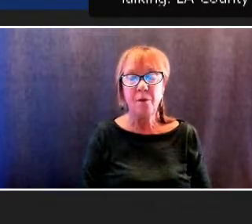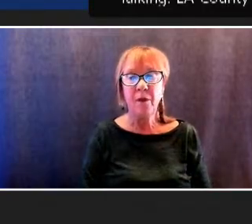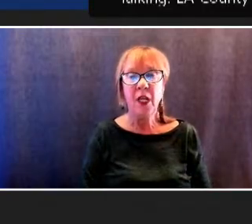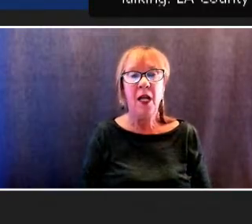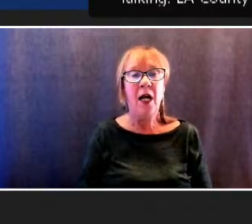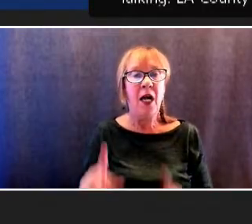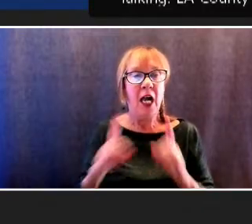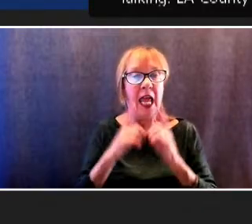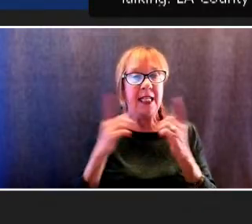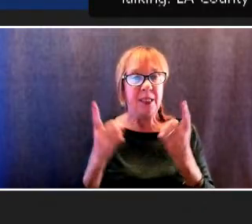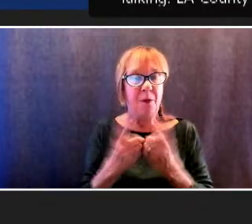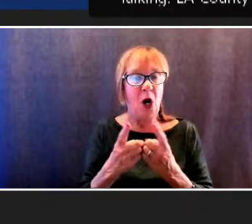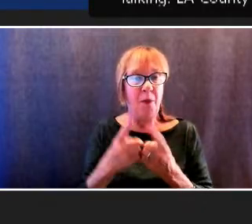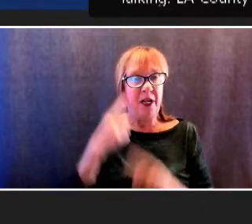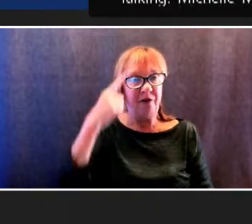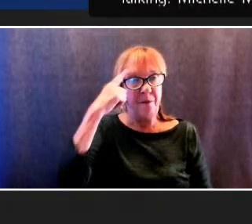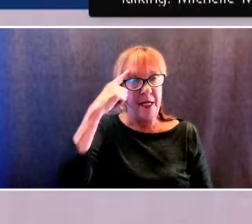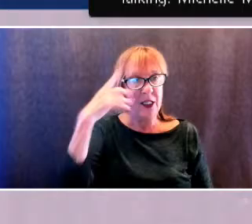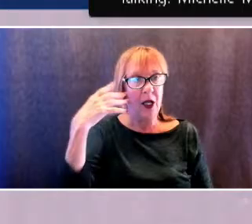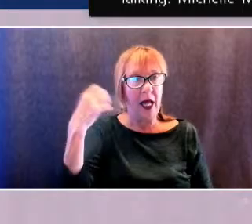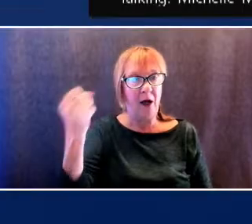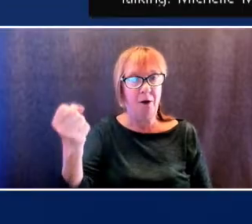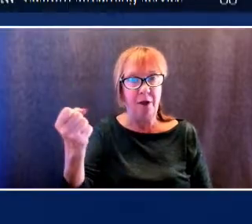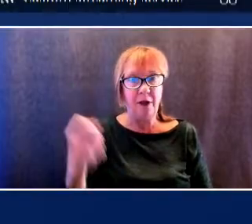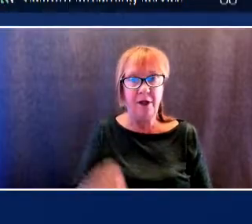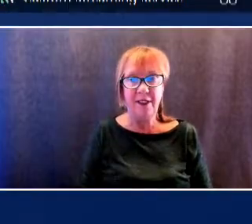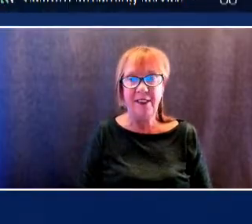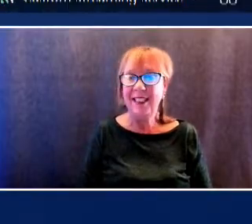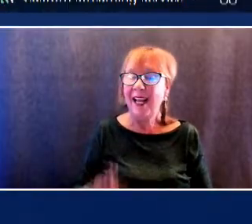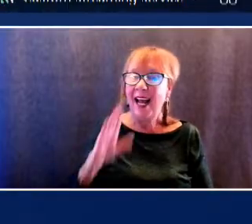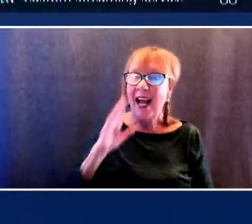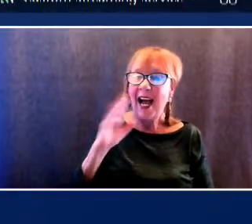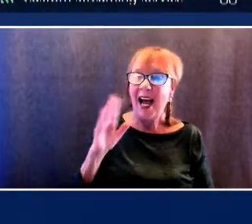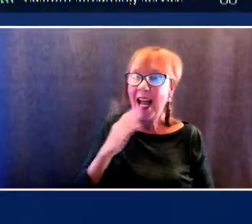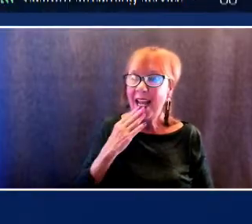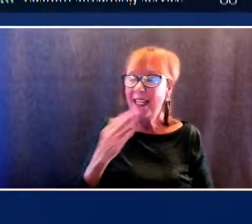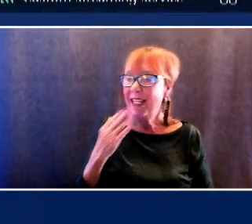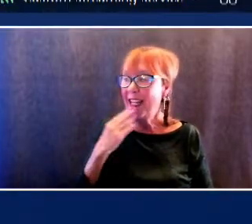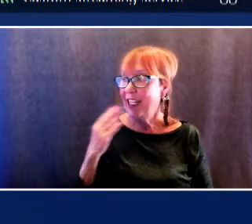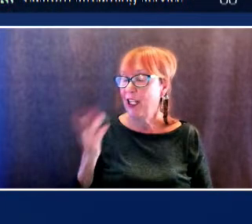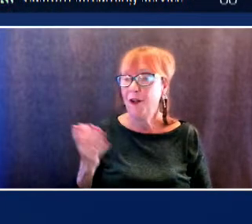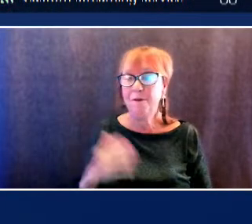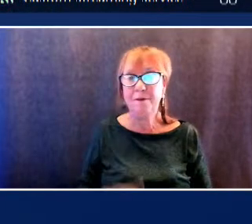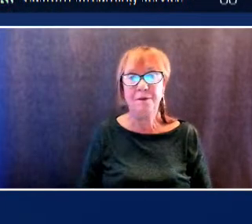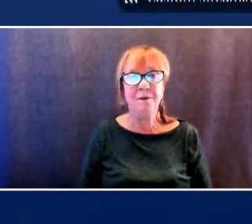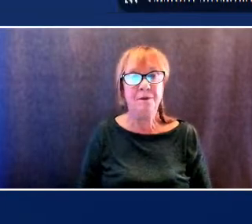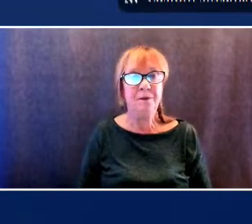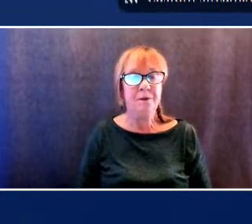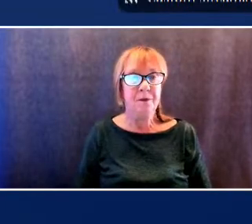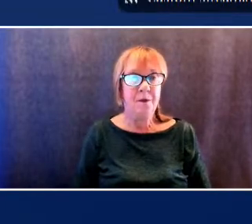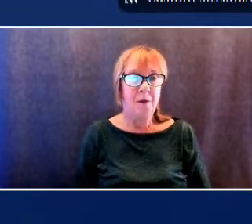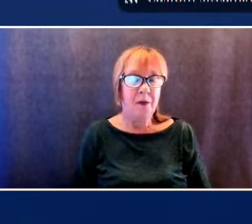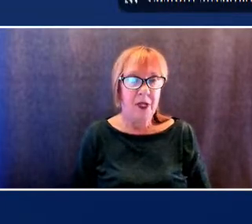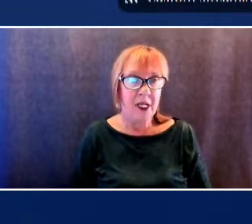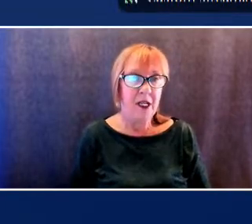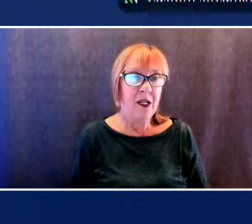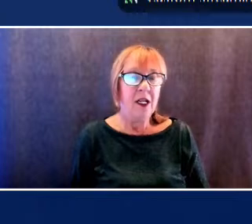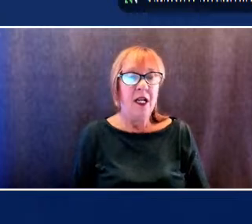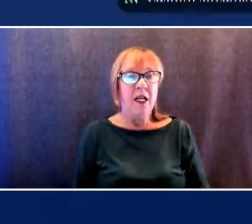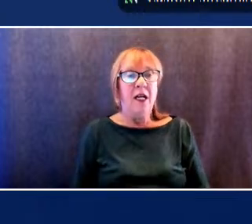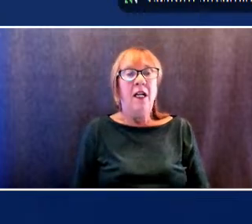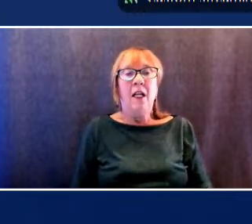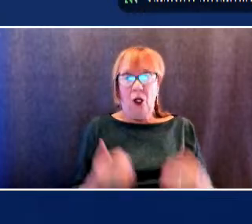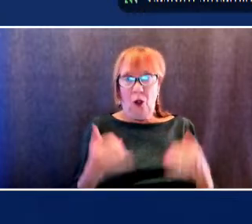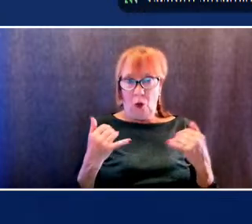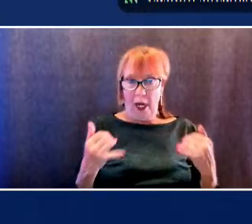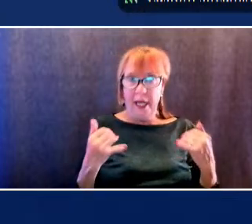the Department of Mental Health. Hi, thank you, everybody. Can you put up the first slide, please? Okay, so right